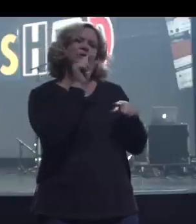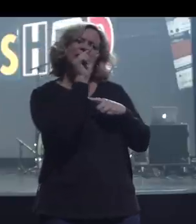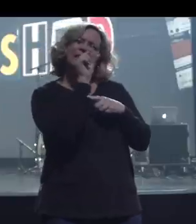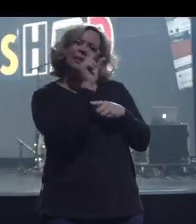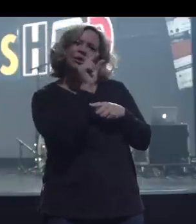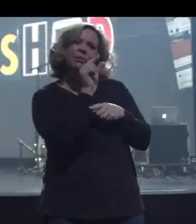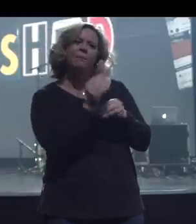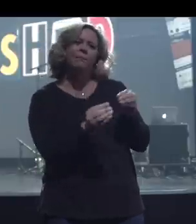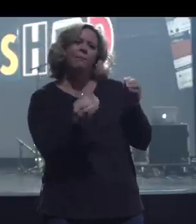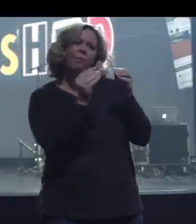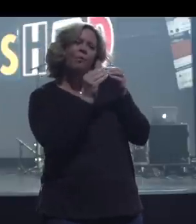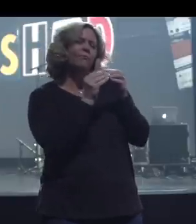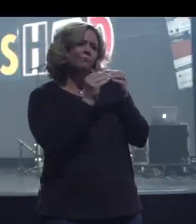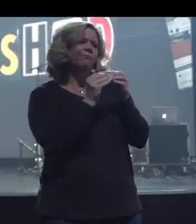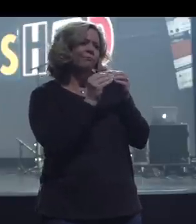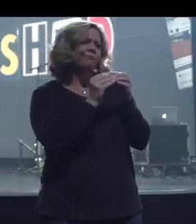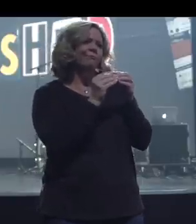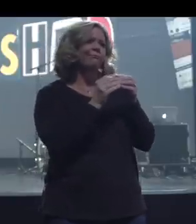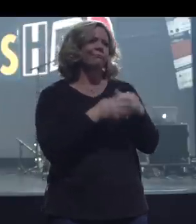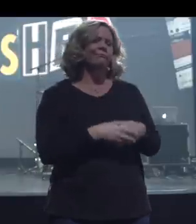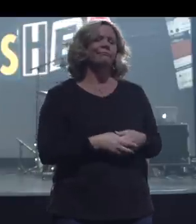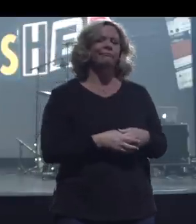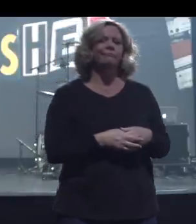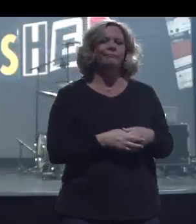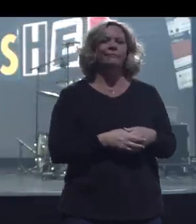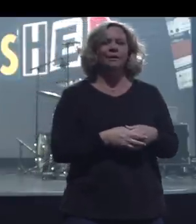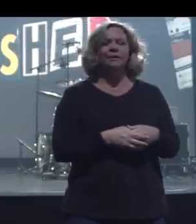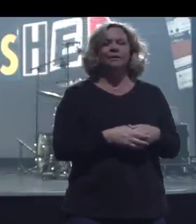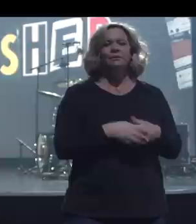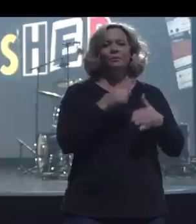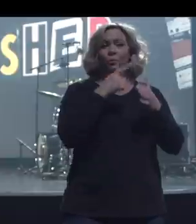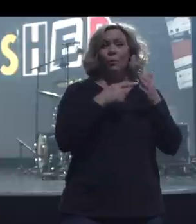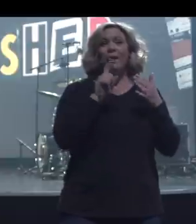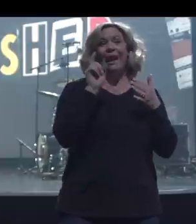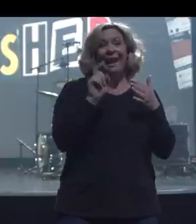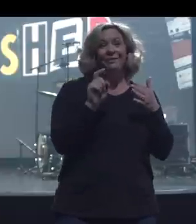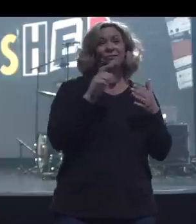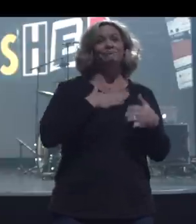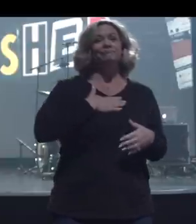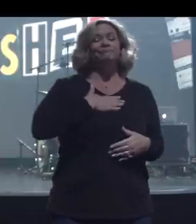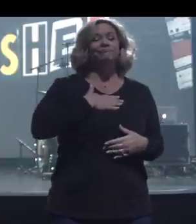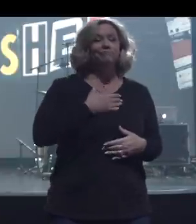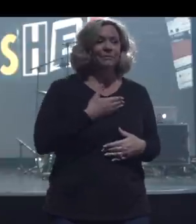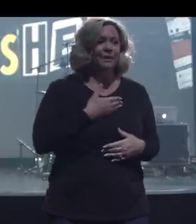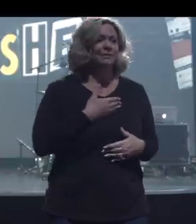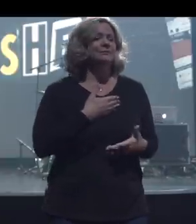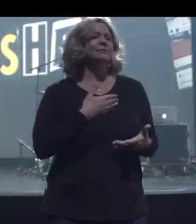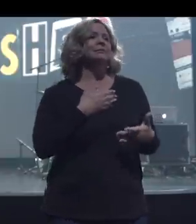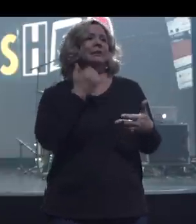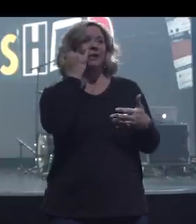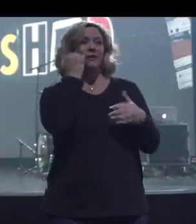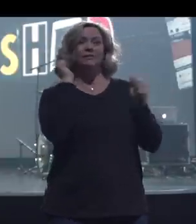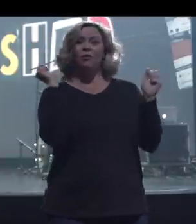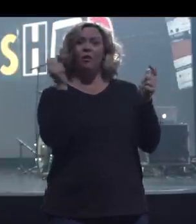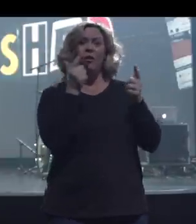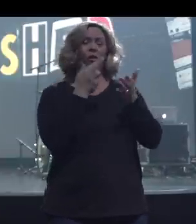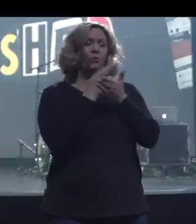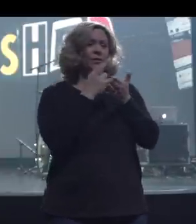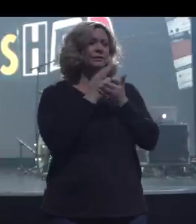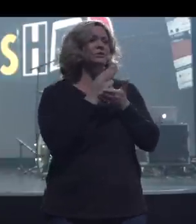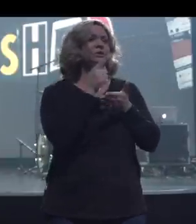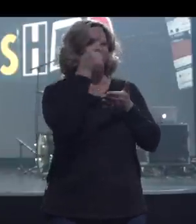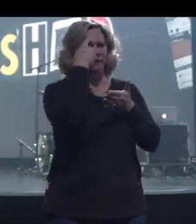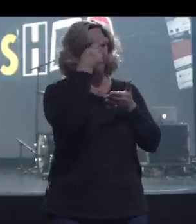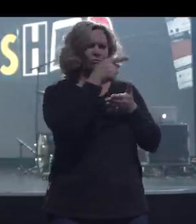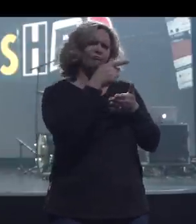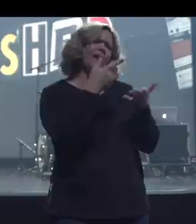little more. So what we have to admit, if that's all the research, and you think you're different,